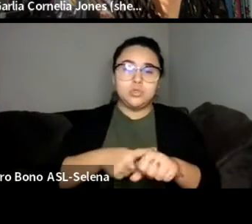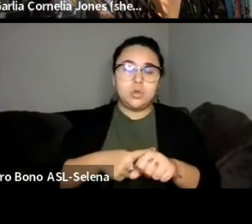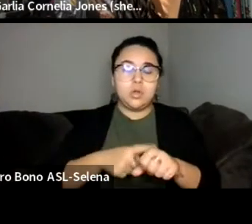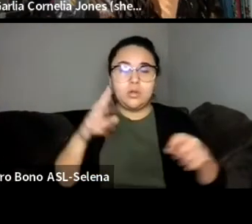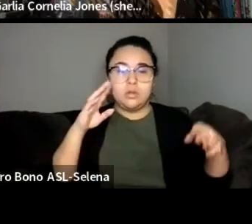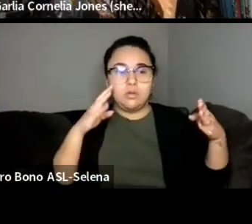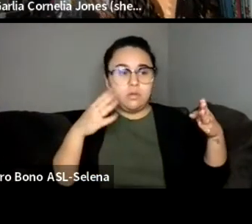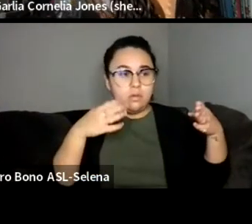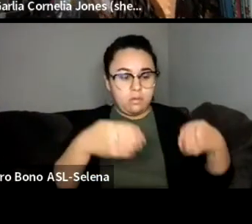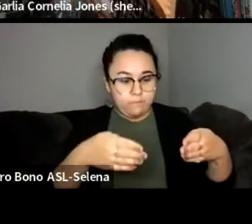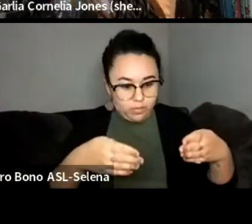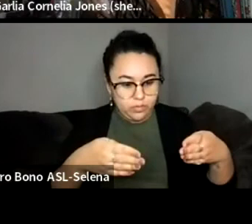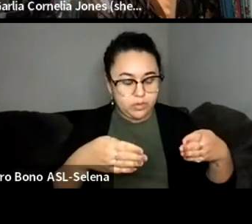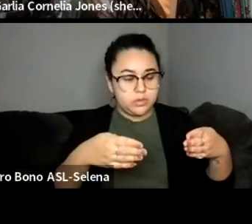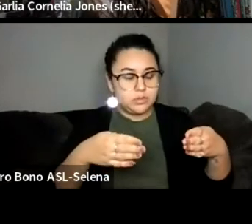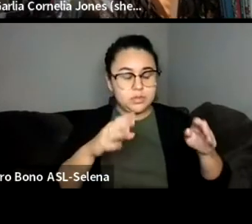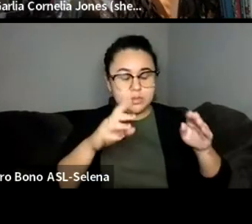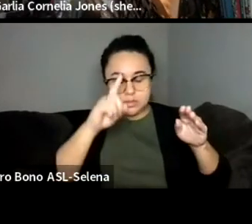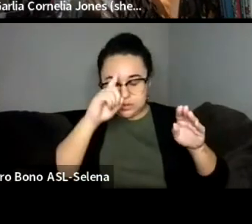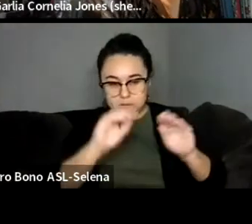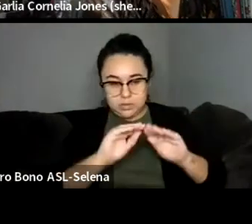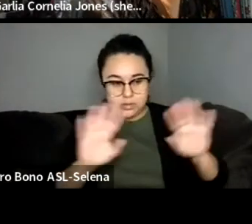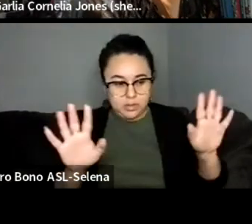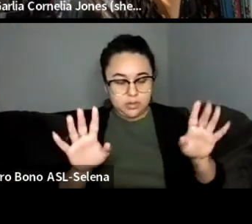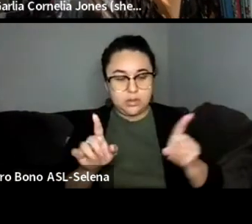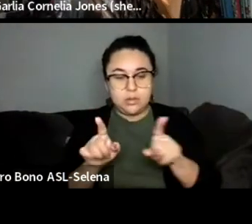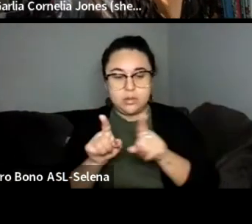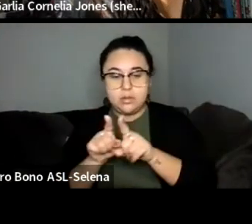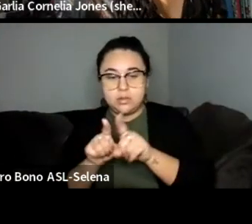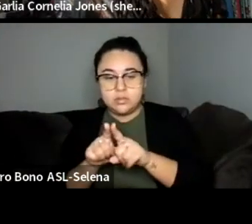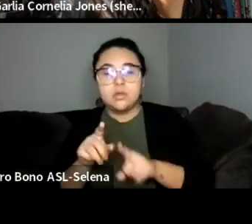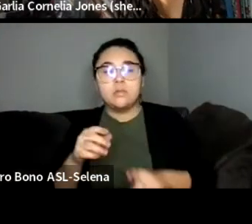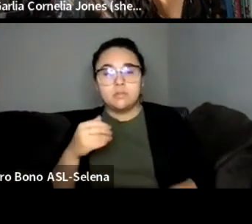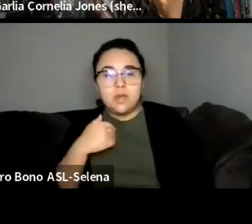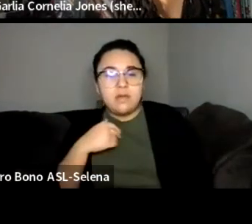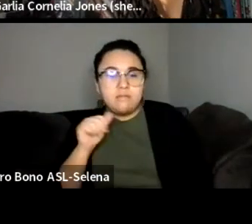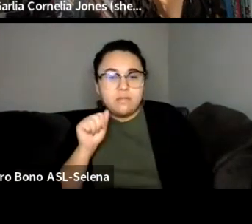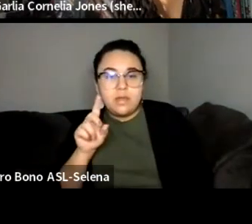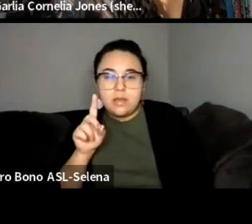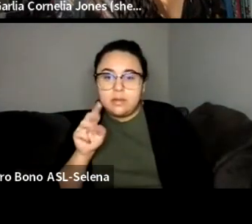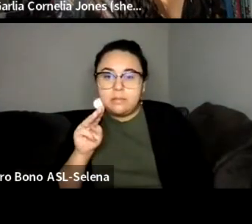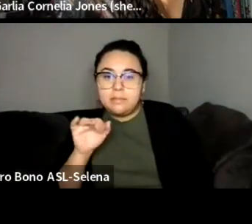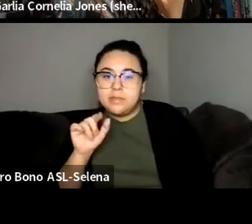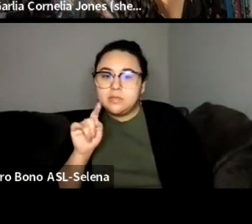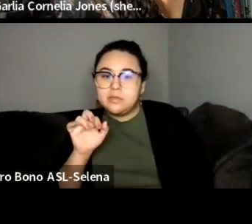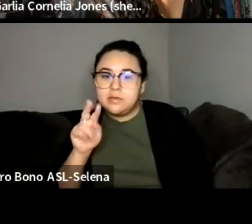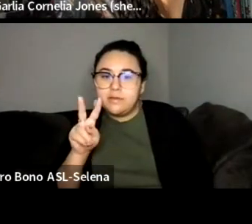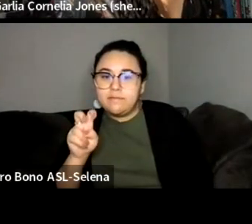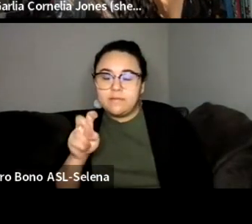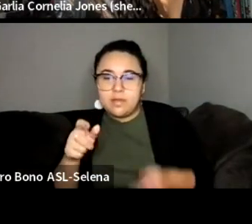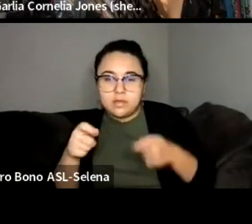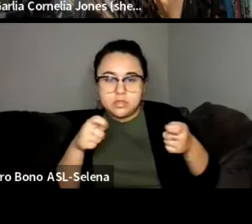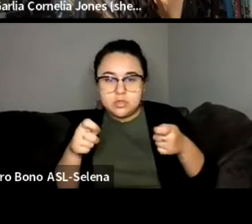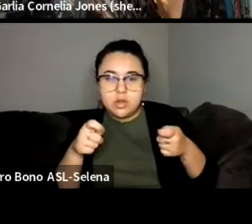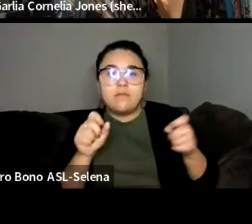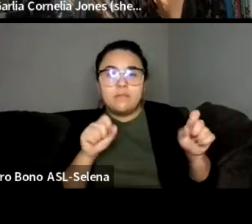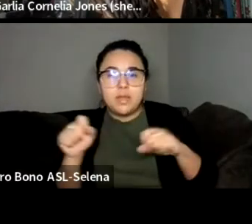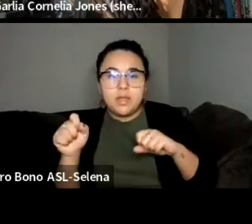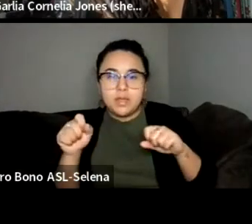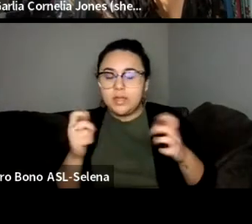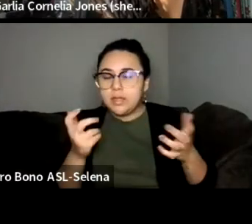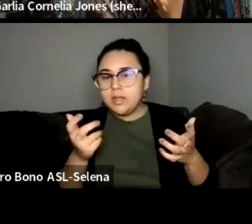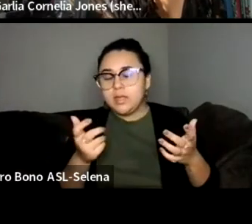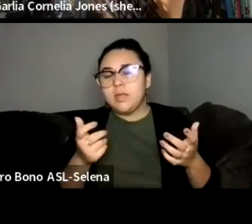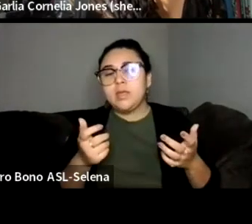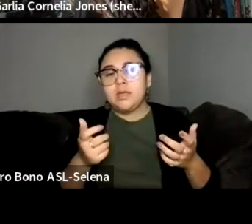a clarity, but also an administrative, you know, an administrative whirlwind that has to be taken into